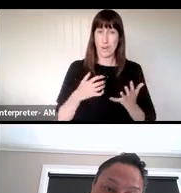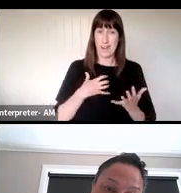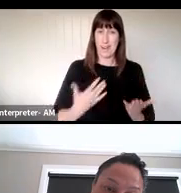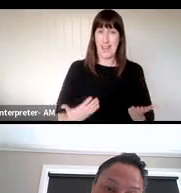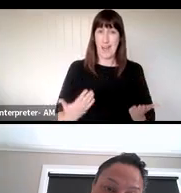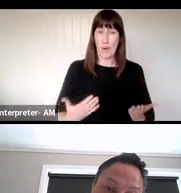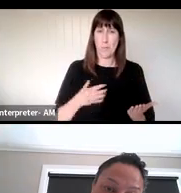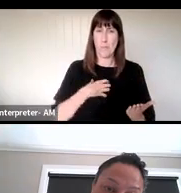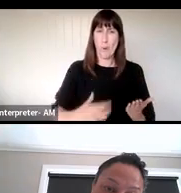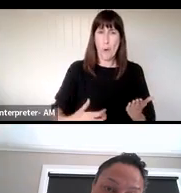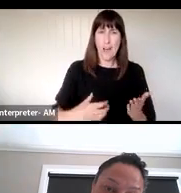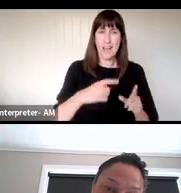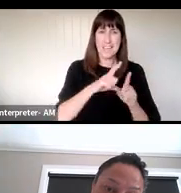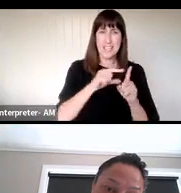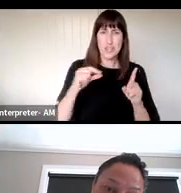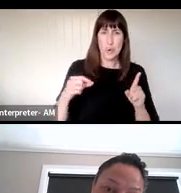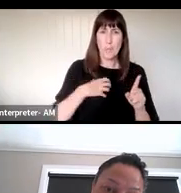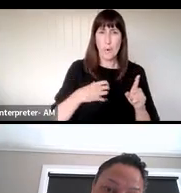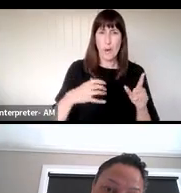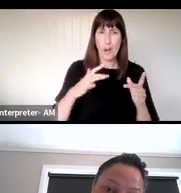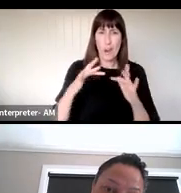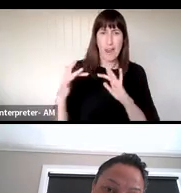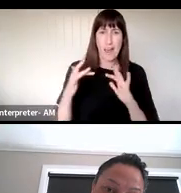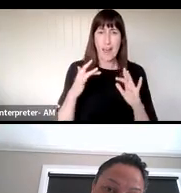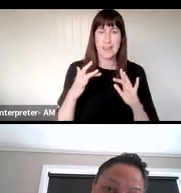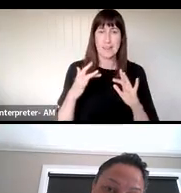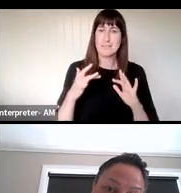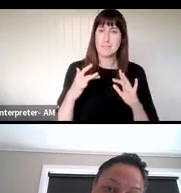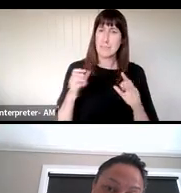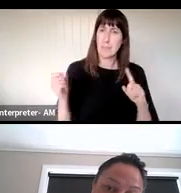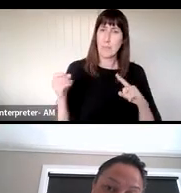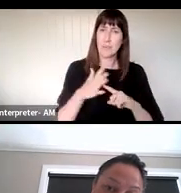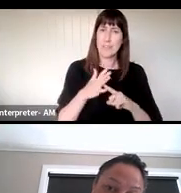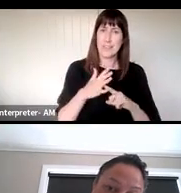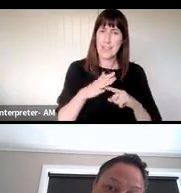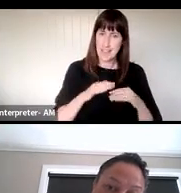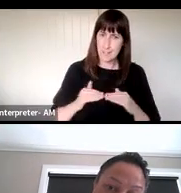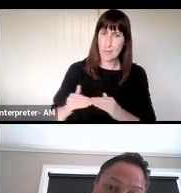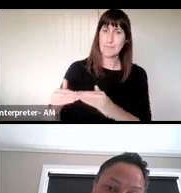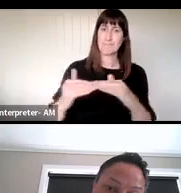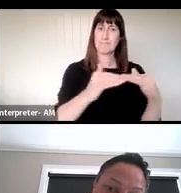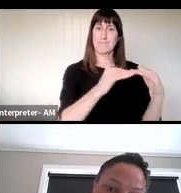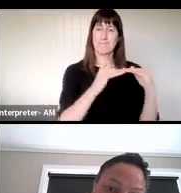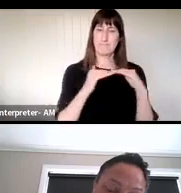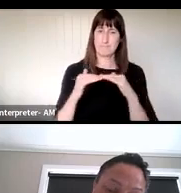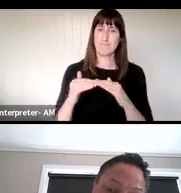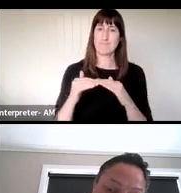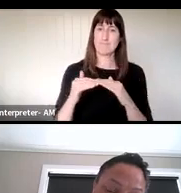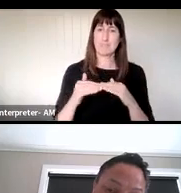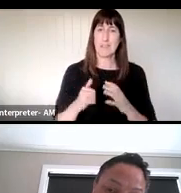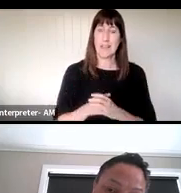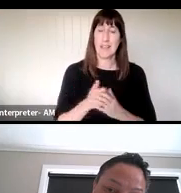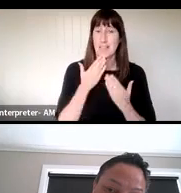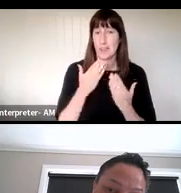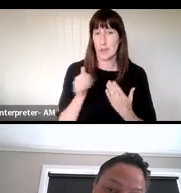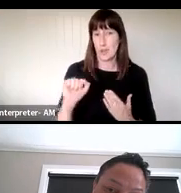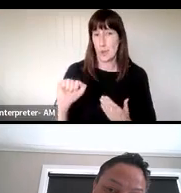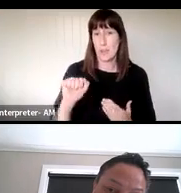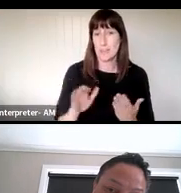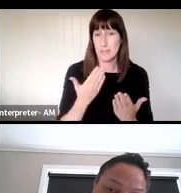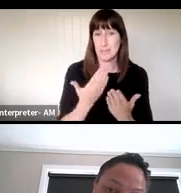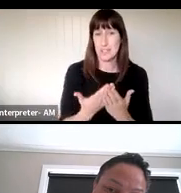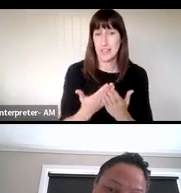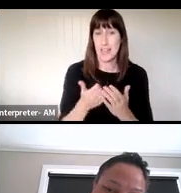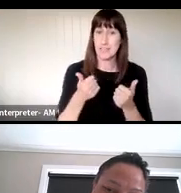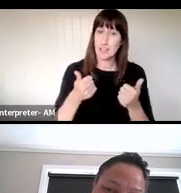that everyone is taken along at the same speed. So thank you for your submission, and hope you have a good